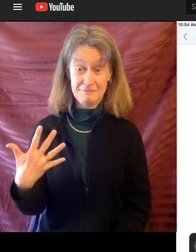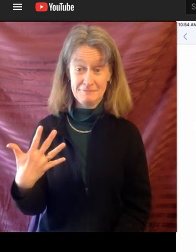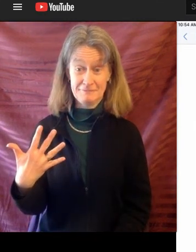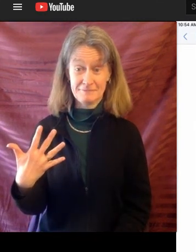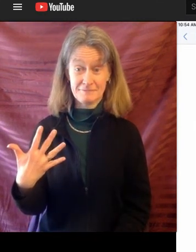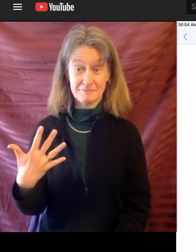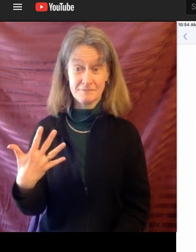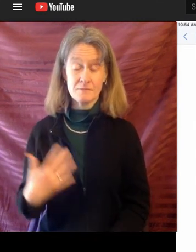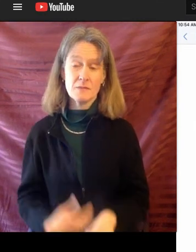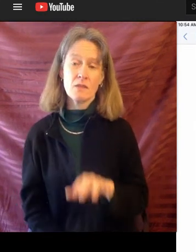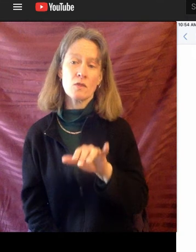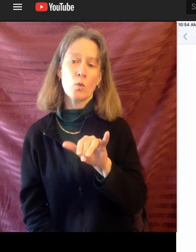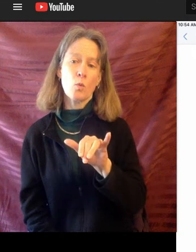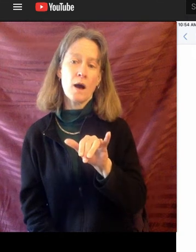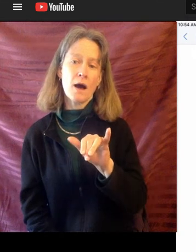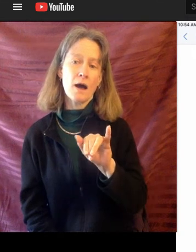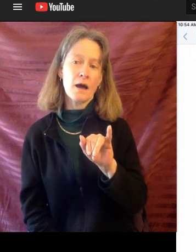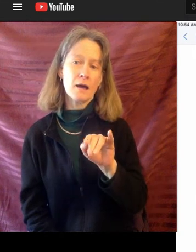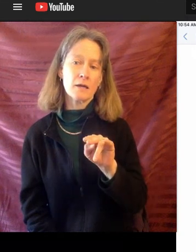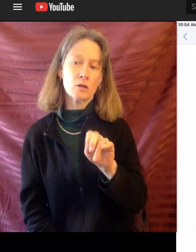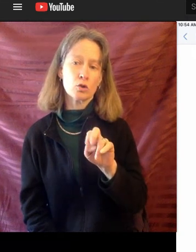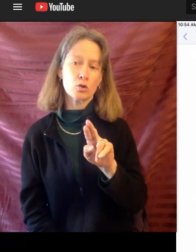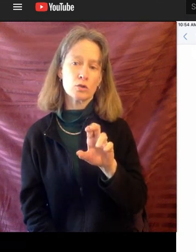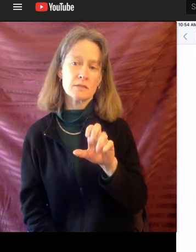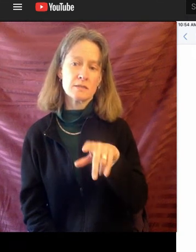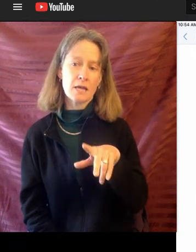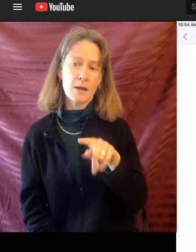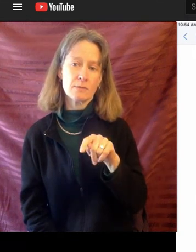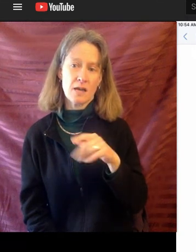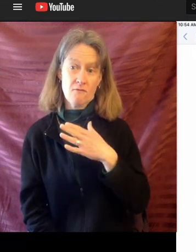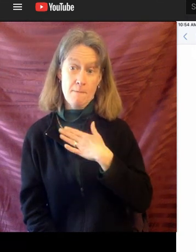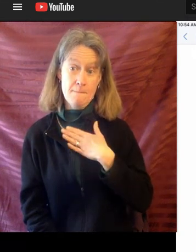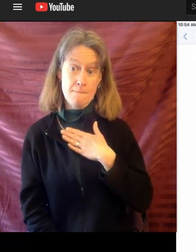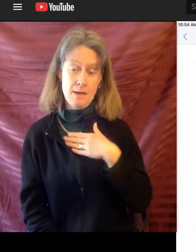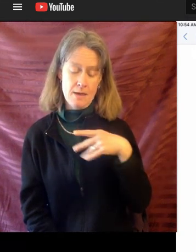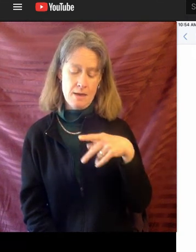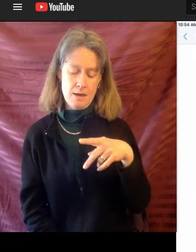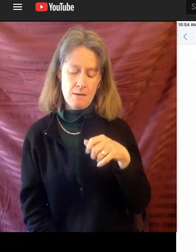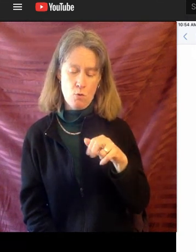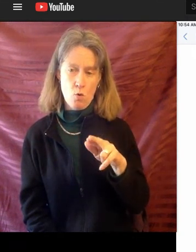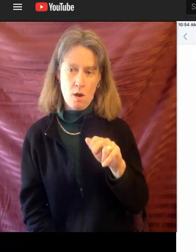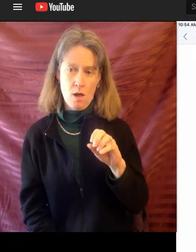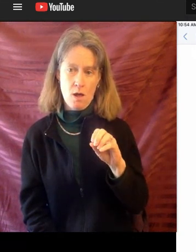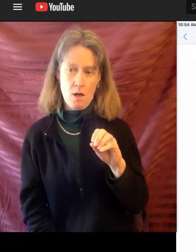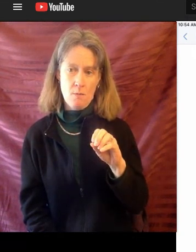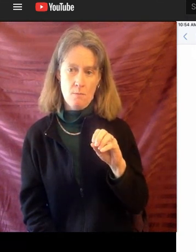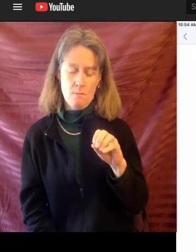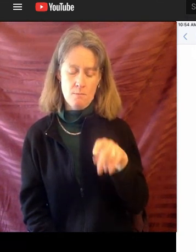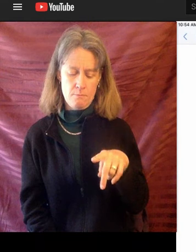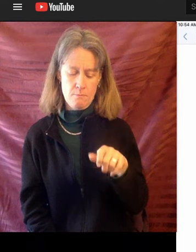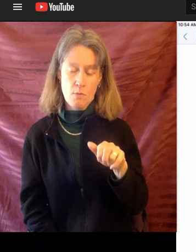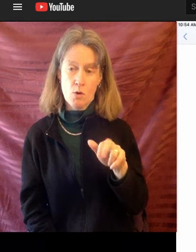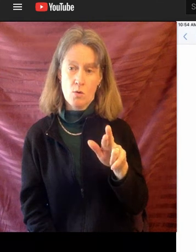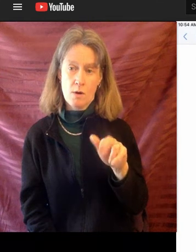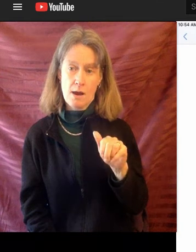the y-intercept of my parabola is, I labeled this pink in my picture.